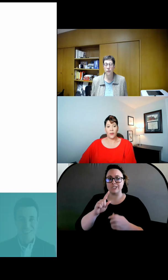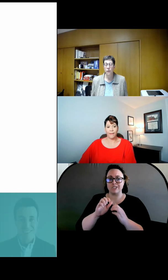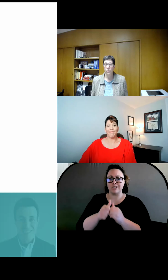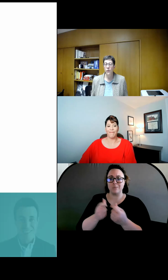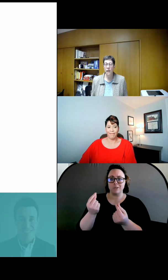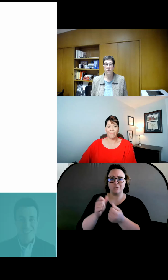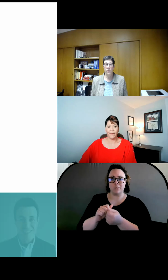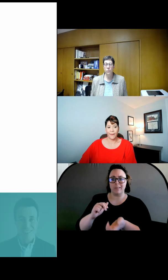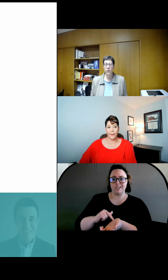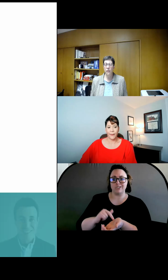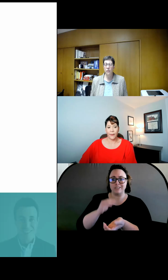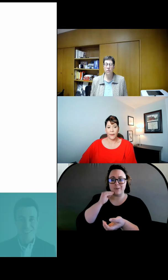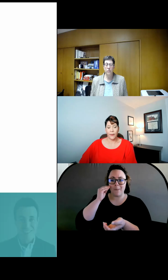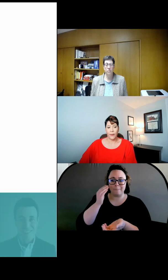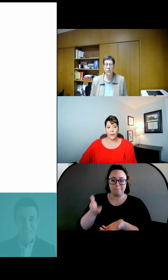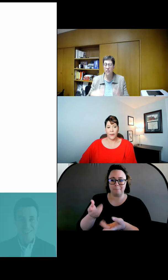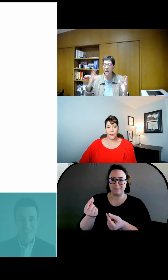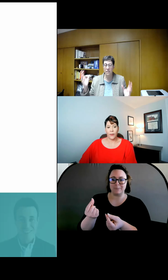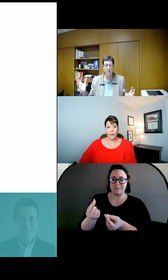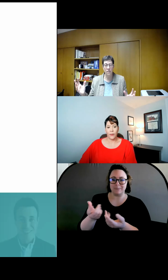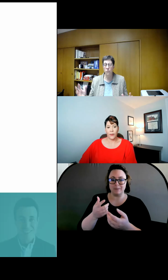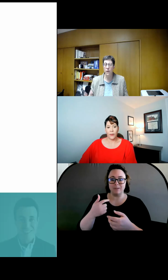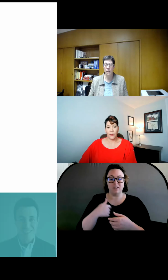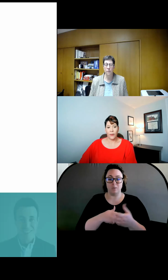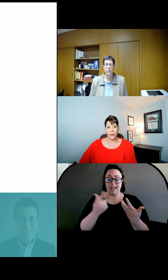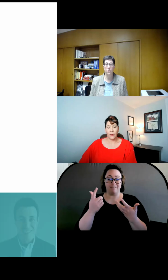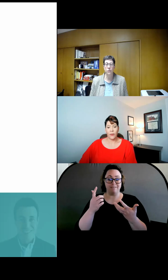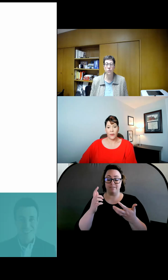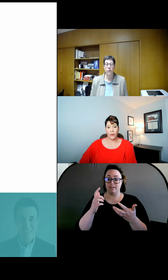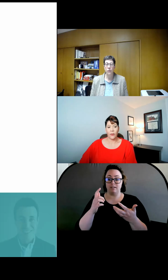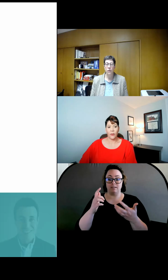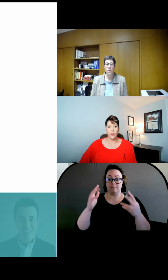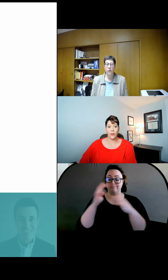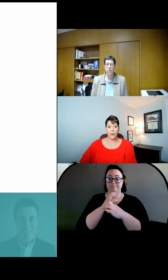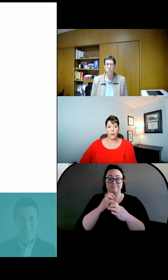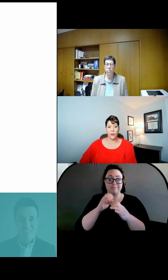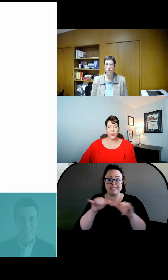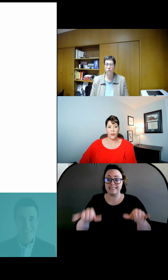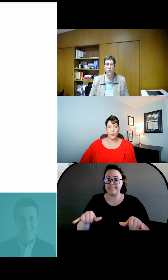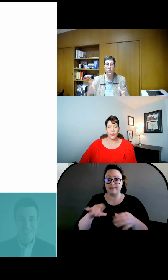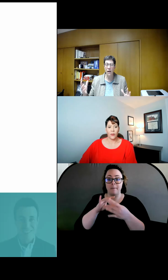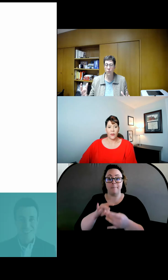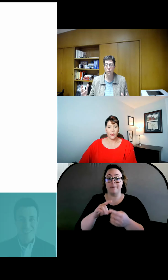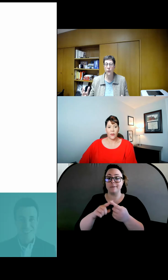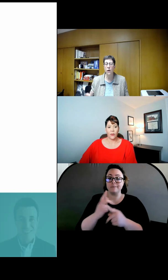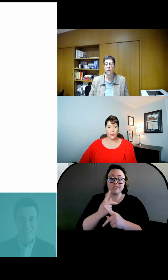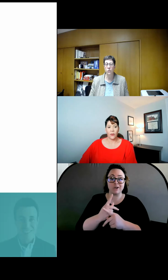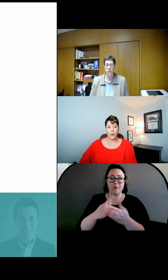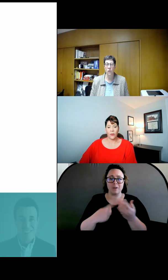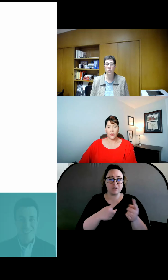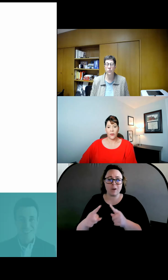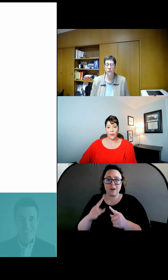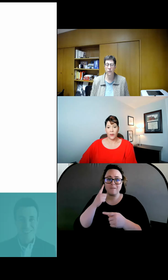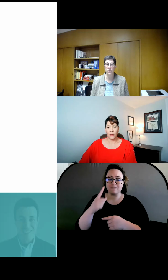homes. We have a pretty mishigas system when it comes to figuring out what's going on in